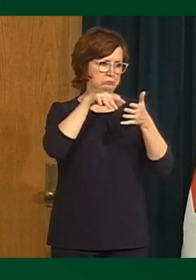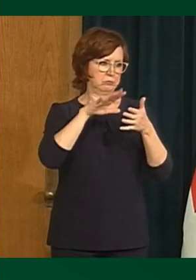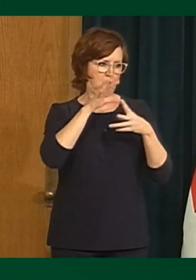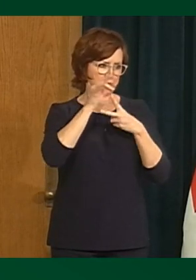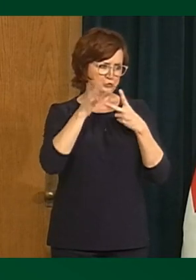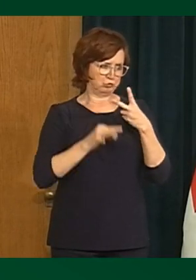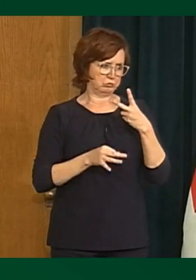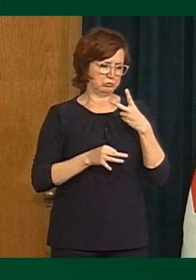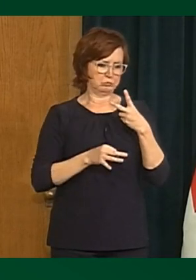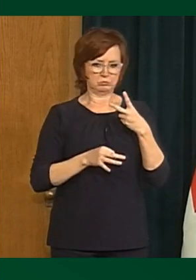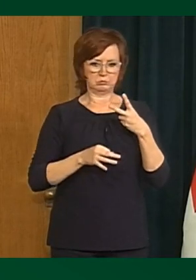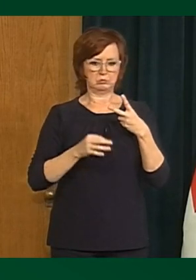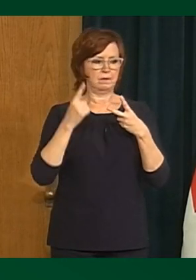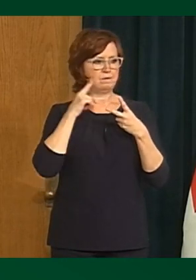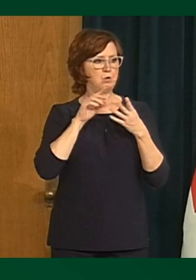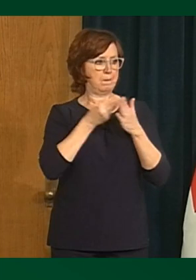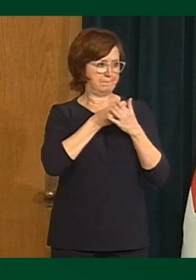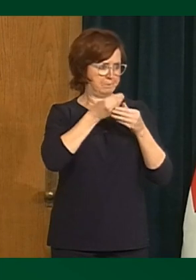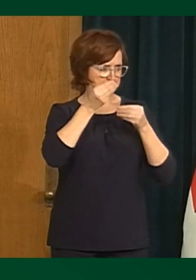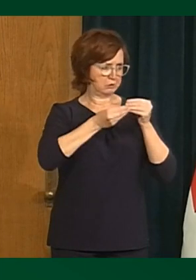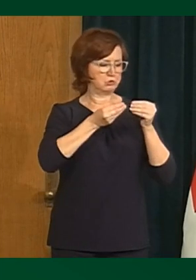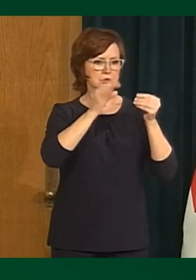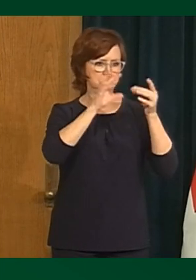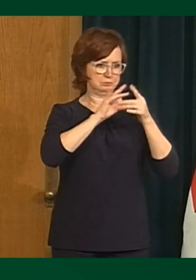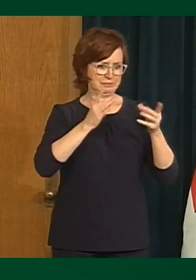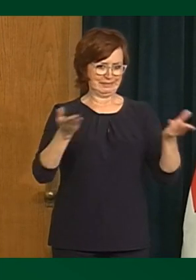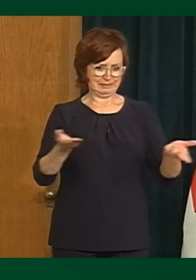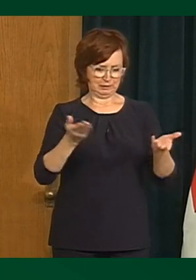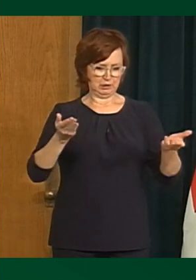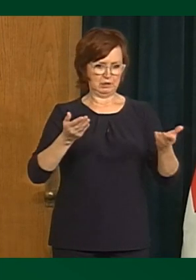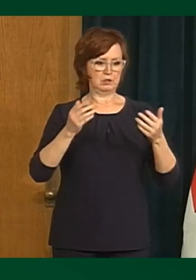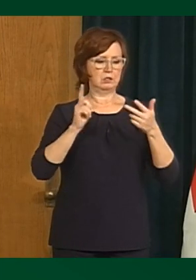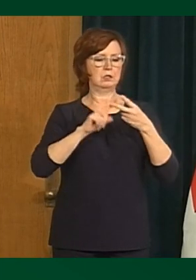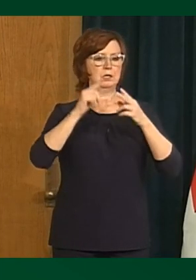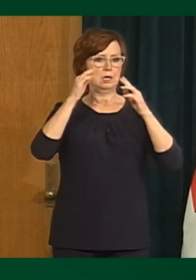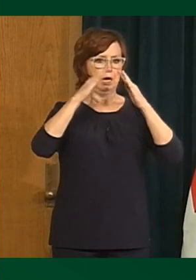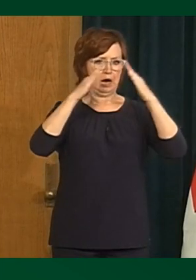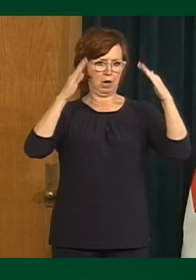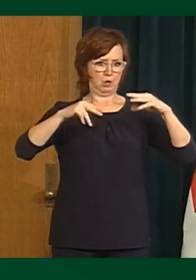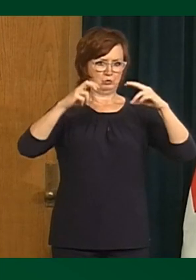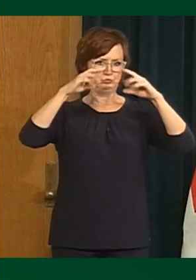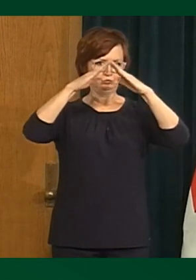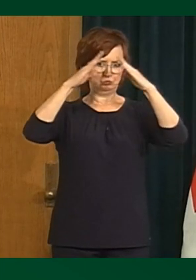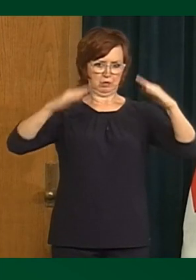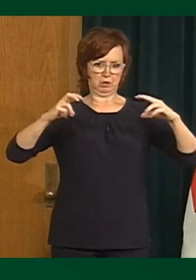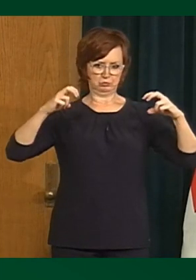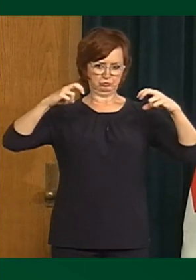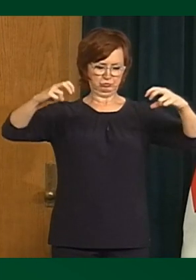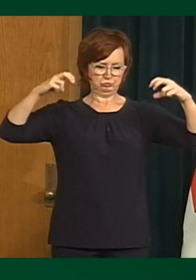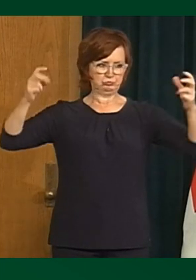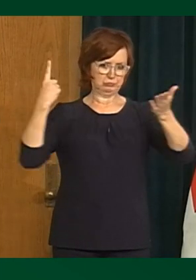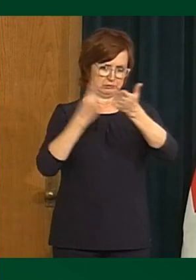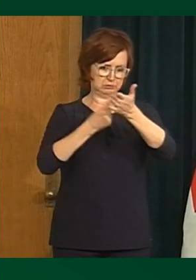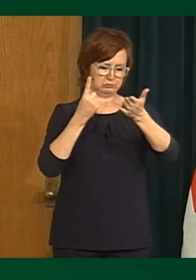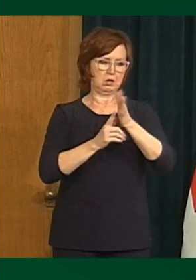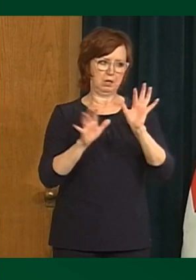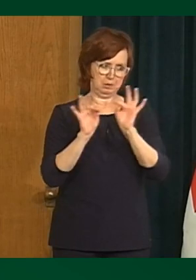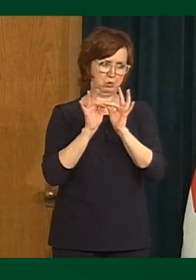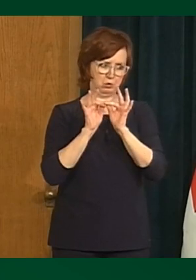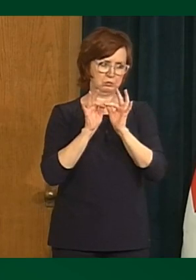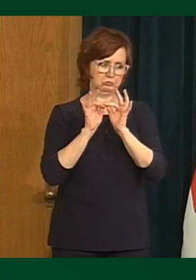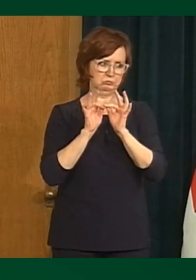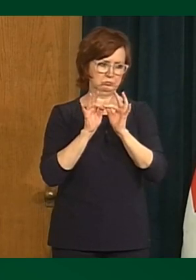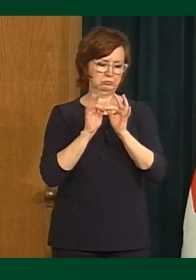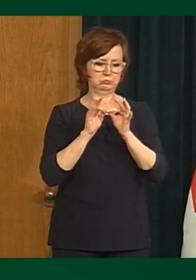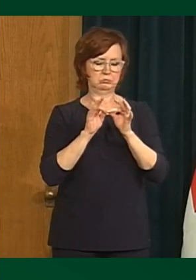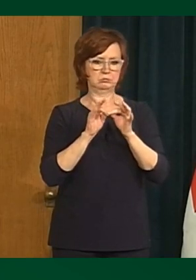introduce a budget here in the House, but to actually pass a budget here in the House, and to have that budget have legislative scrutiny, the legislative scrutiny